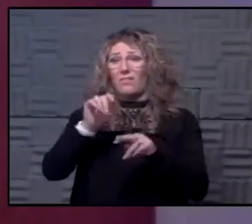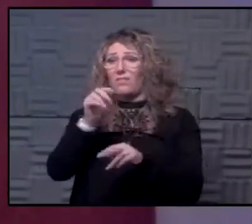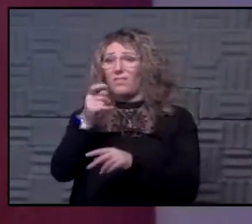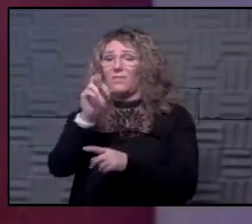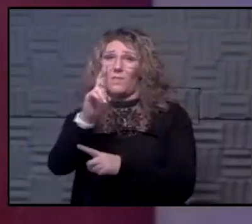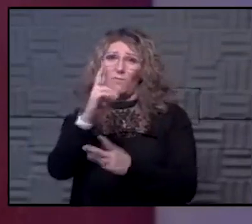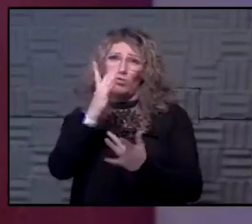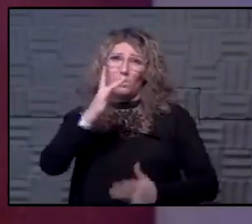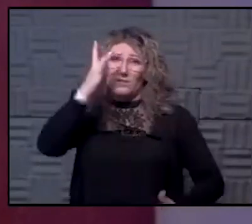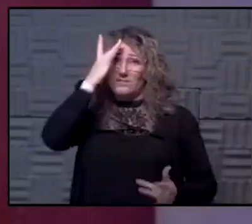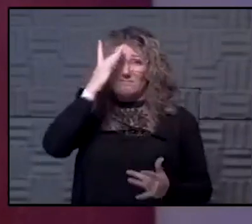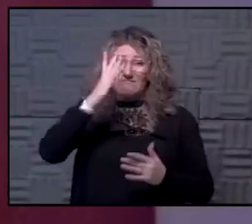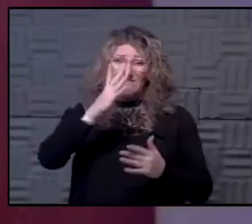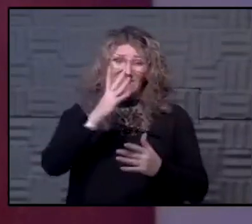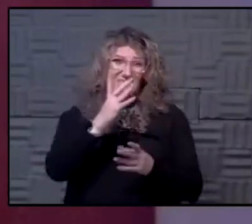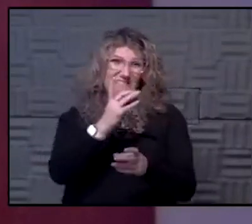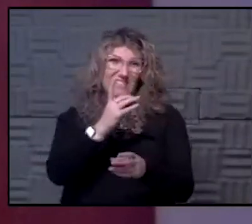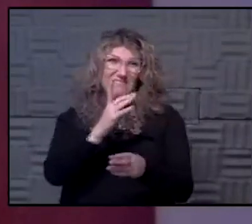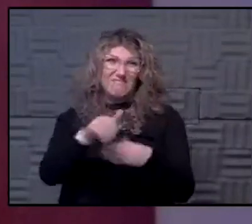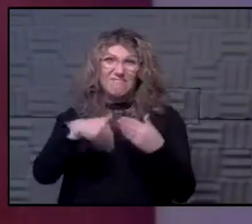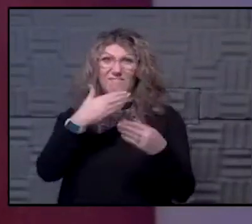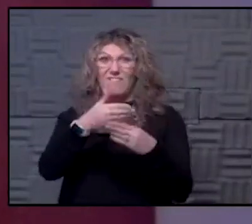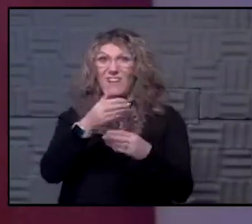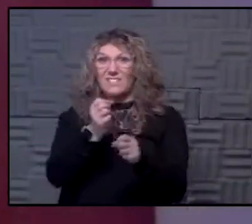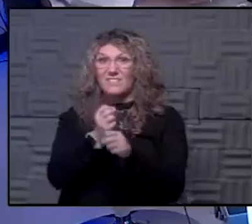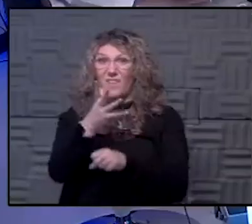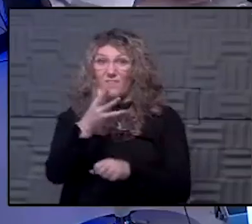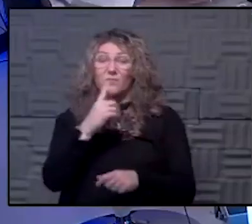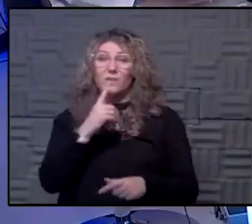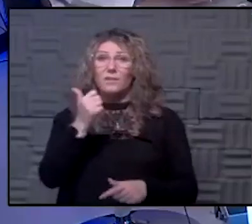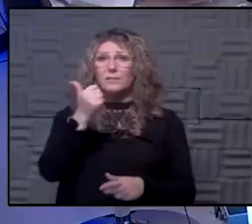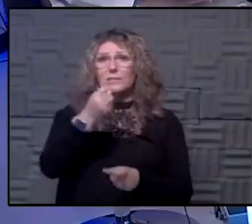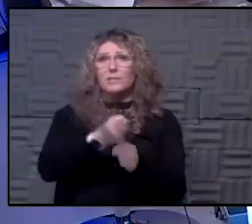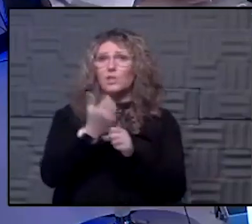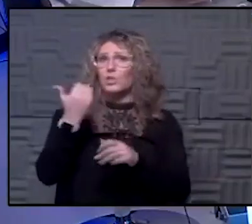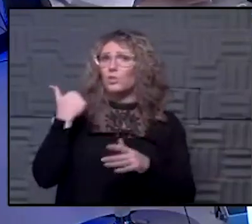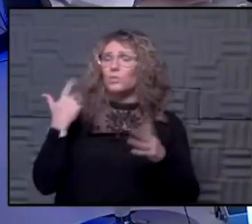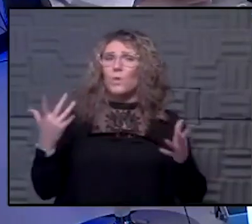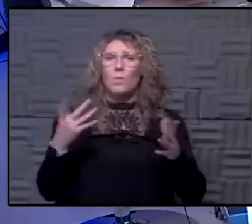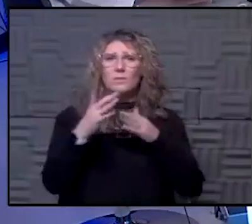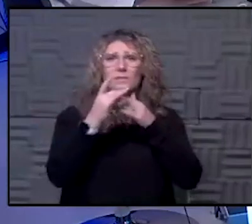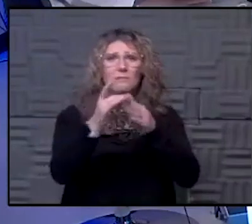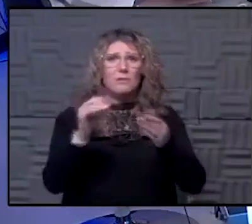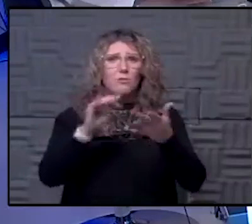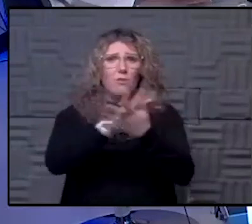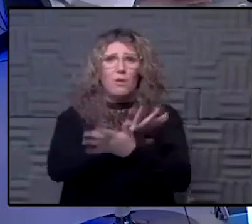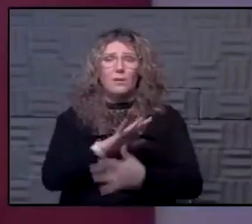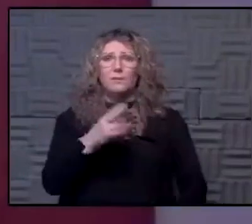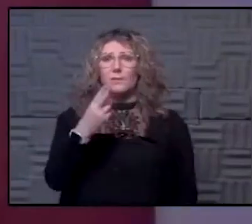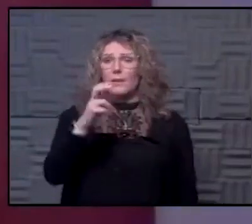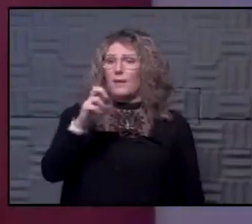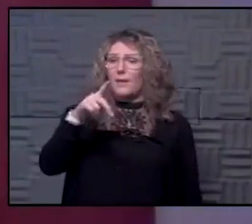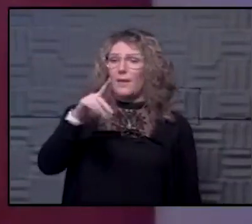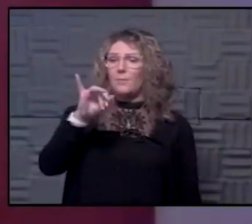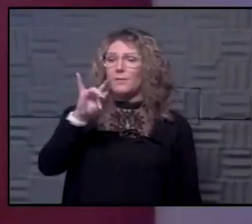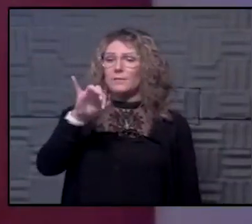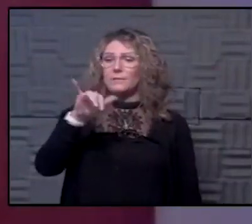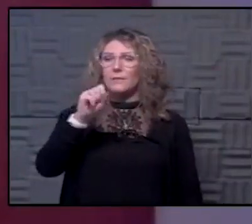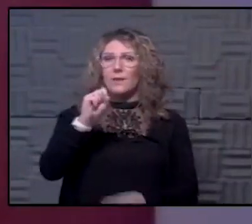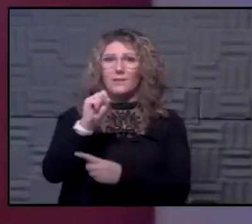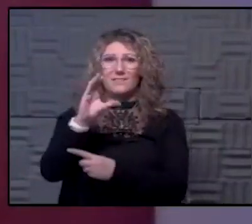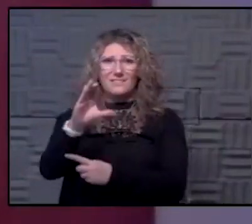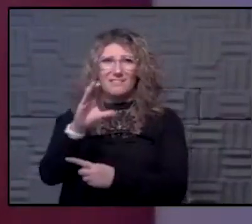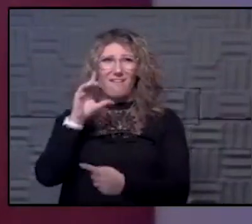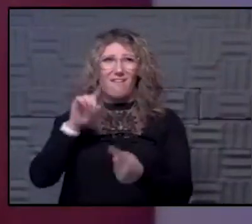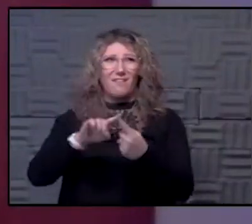over the next, 5 years because of this. And 10 years ago, what was the leading cause of the liver disease? Hepatitis C was a leading cause up